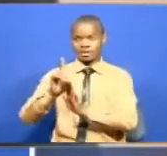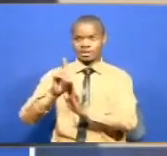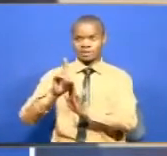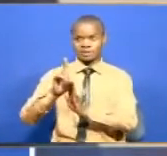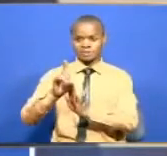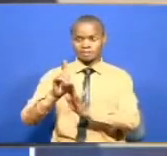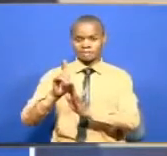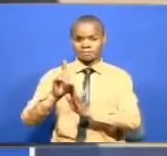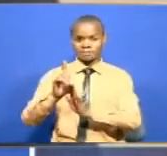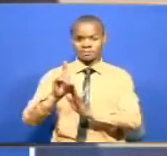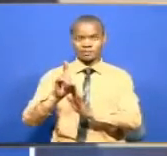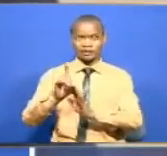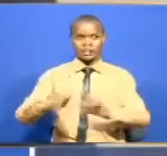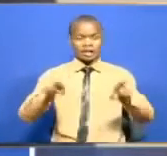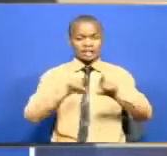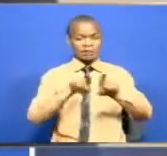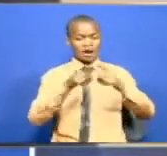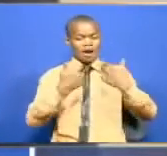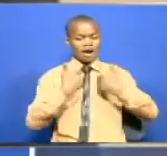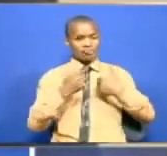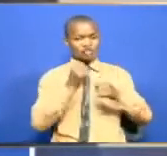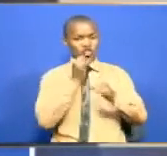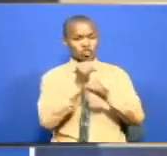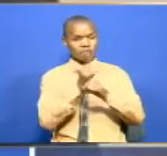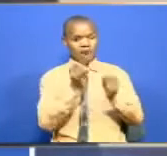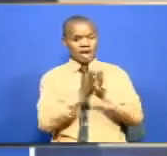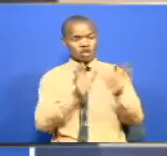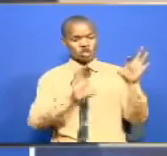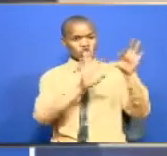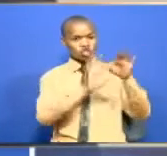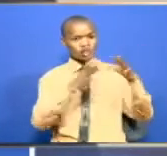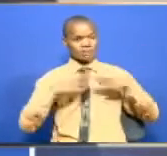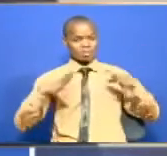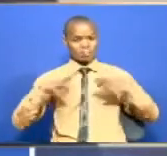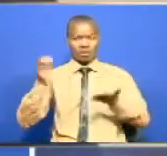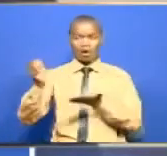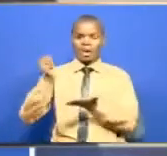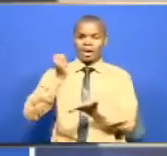is creating jobs and bringing people into employment.